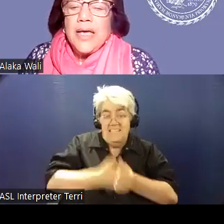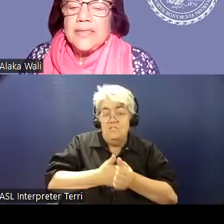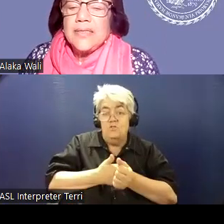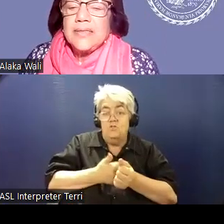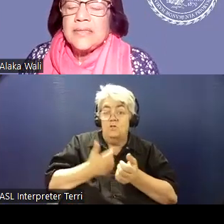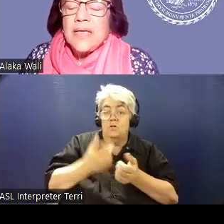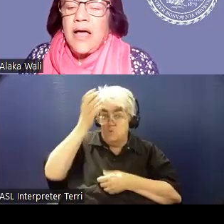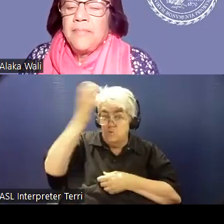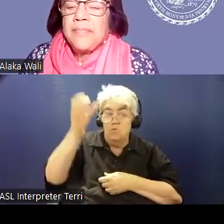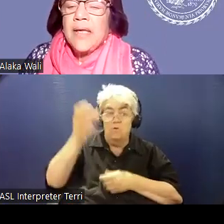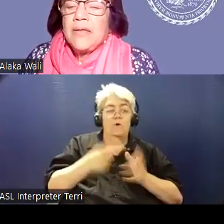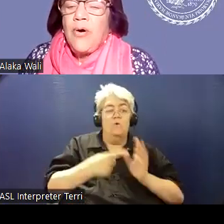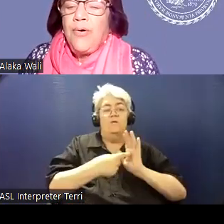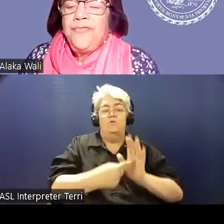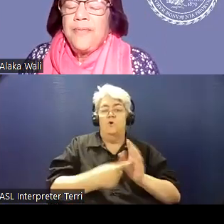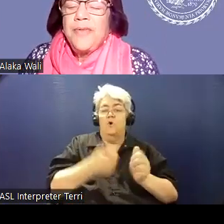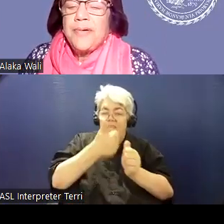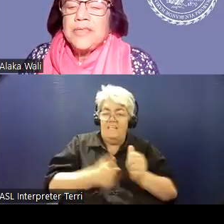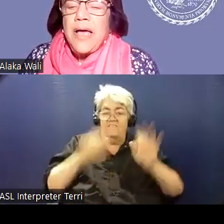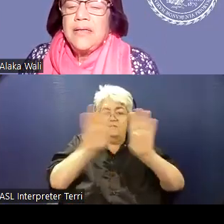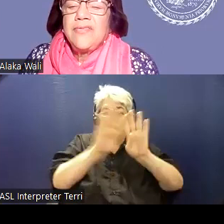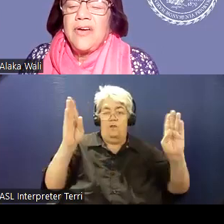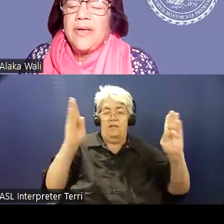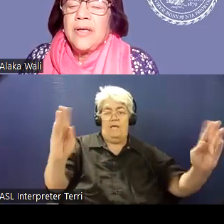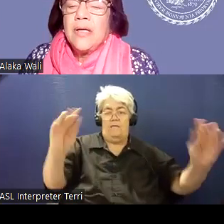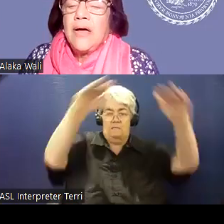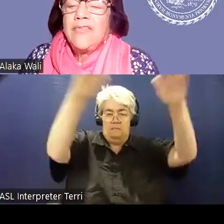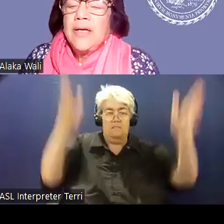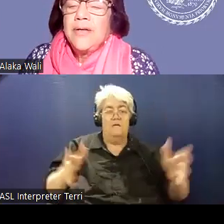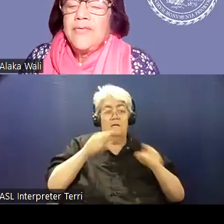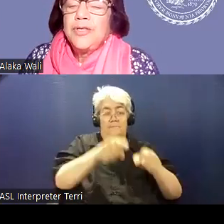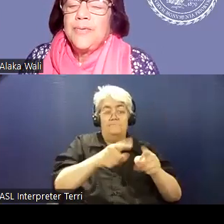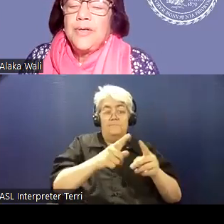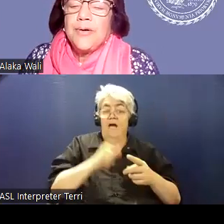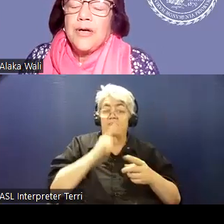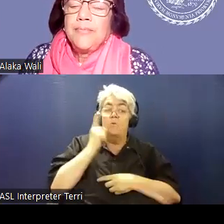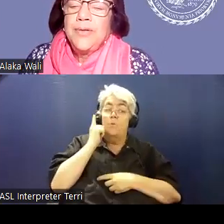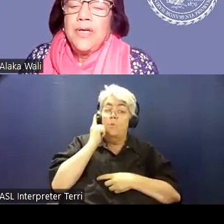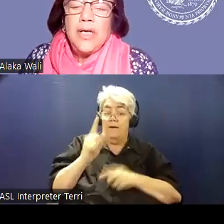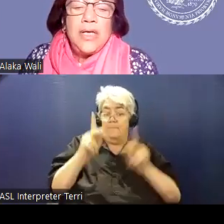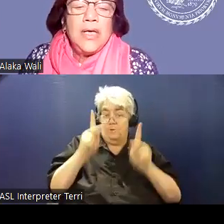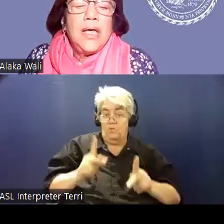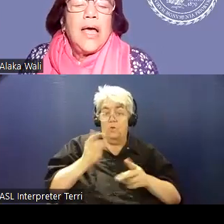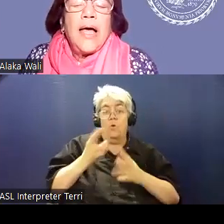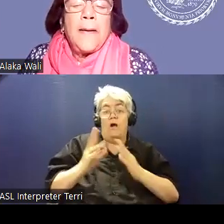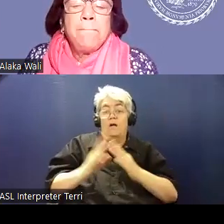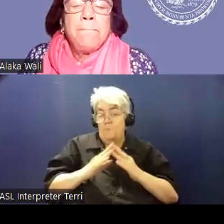individual cases told from the perspective of an individual or